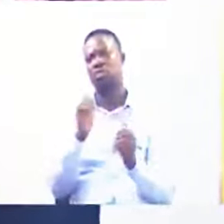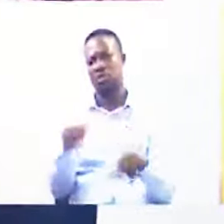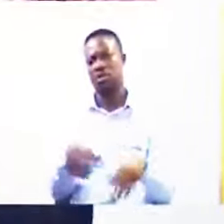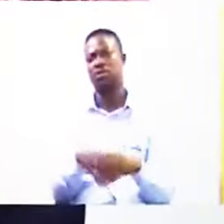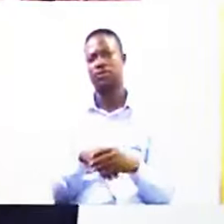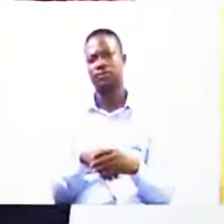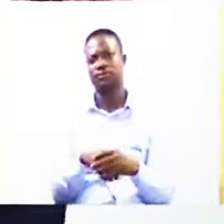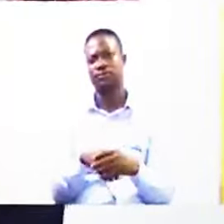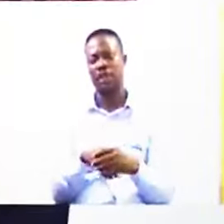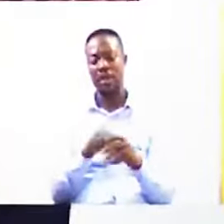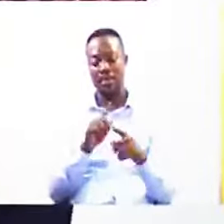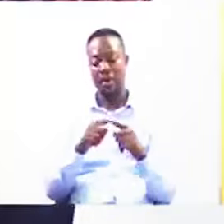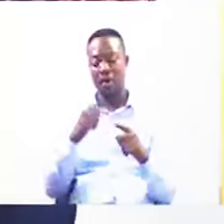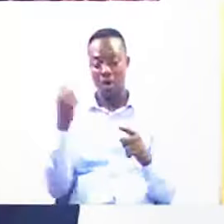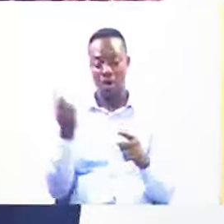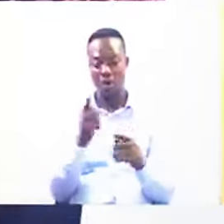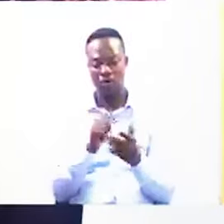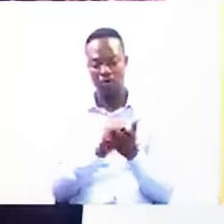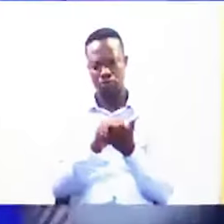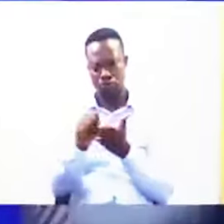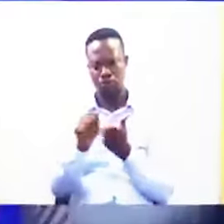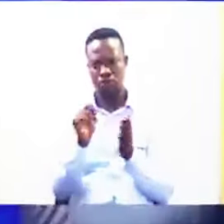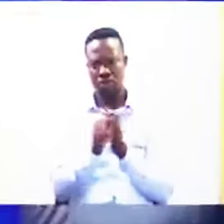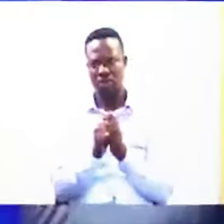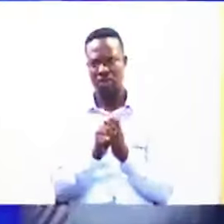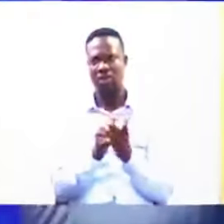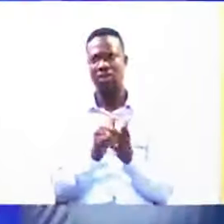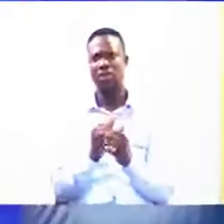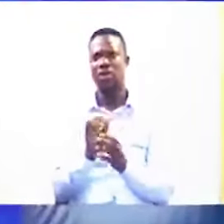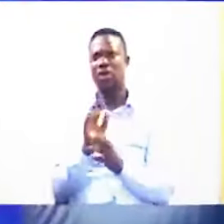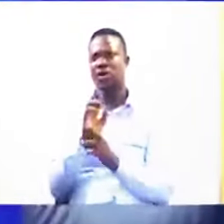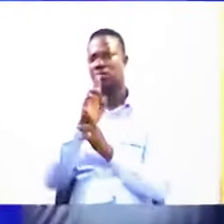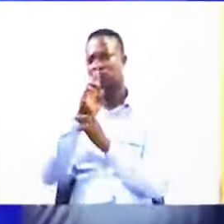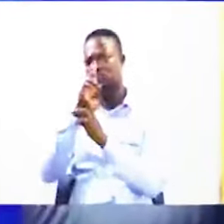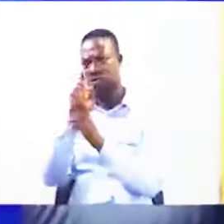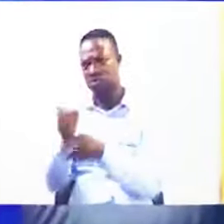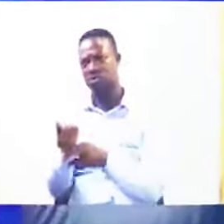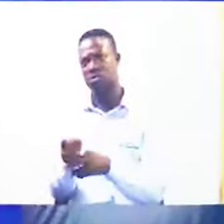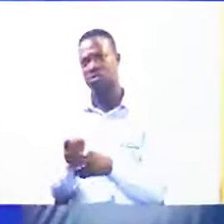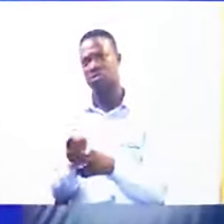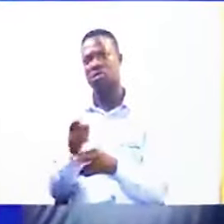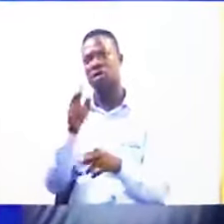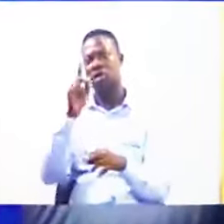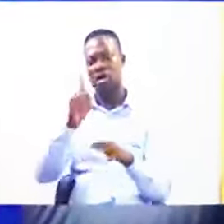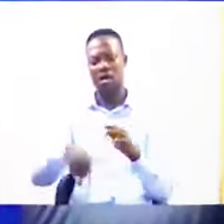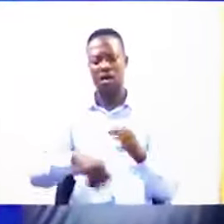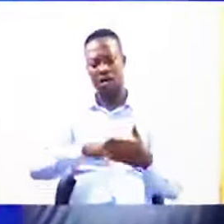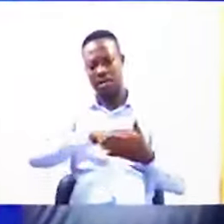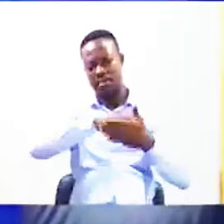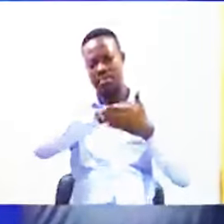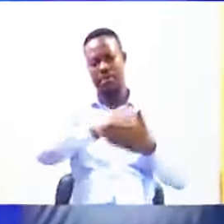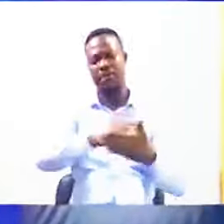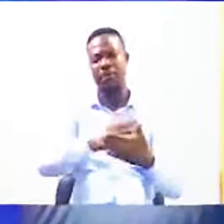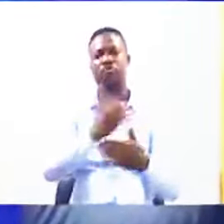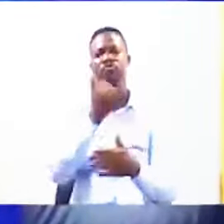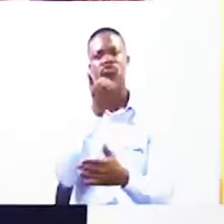But it is always true that a gentle response may not prevent